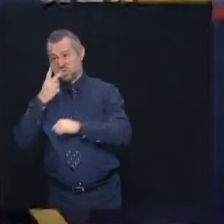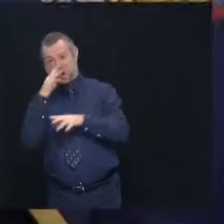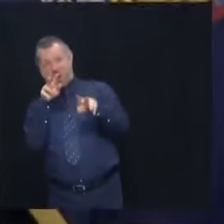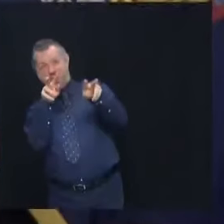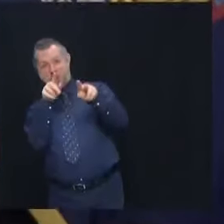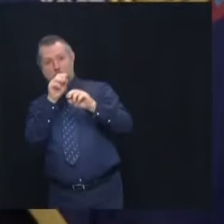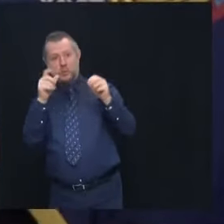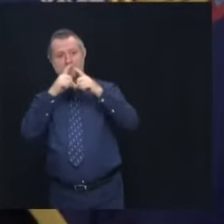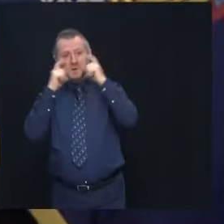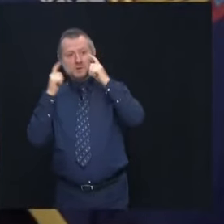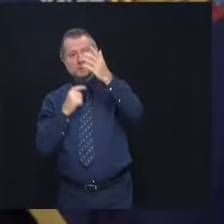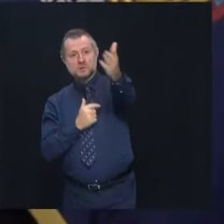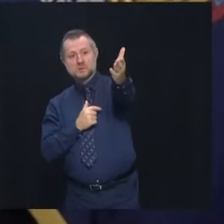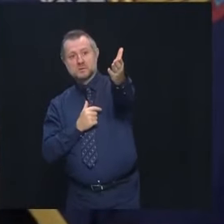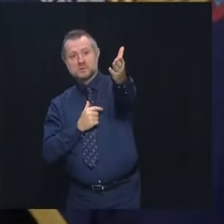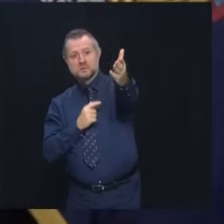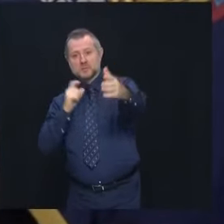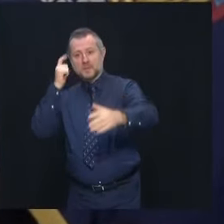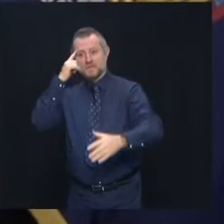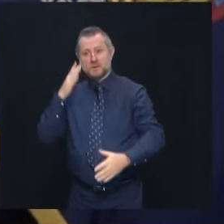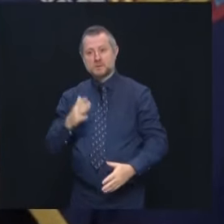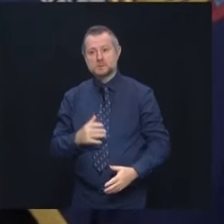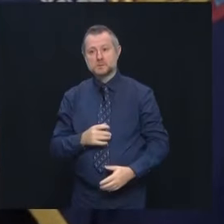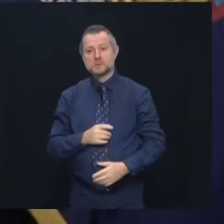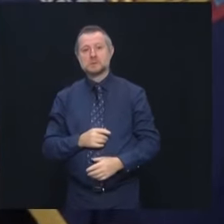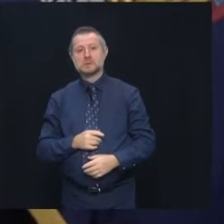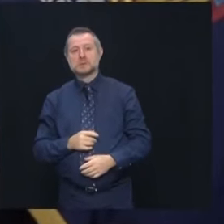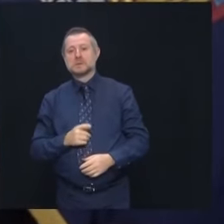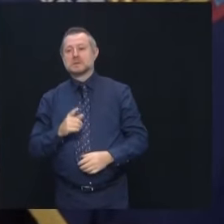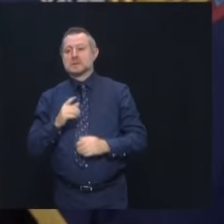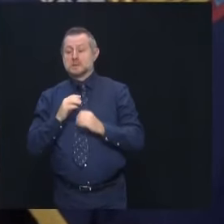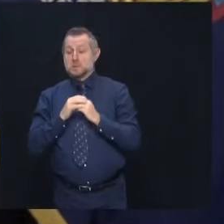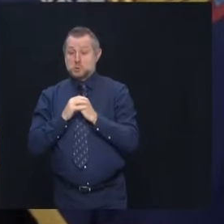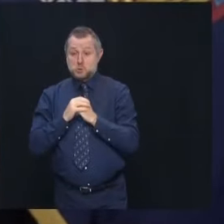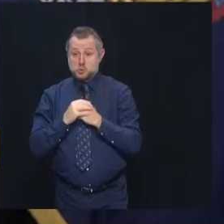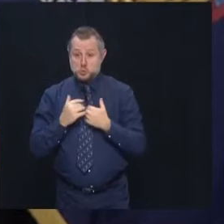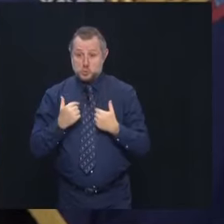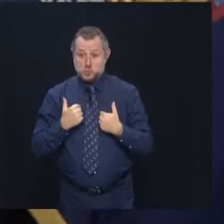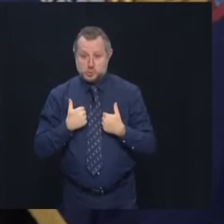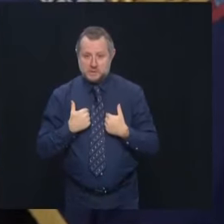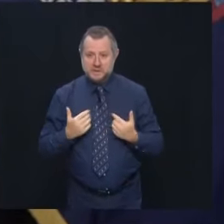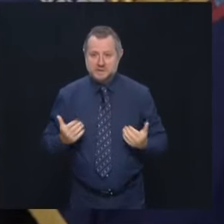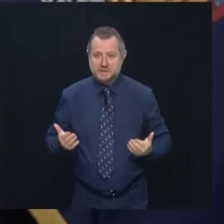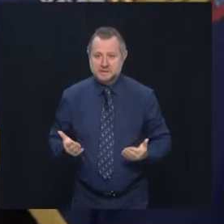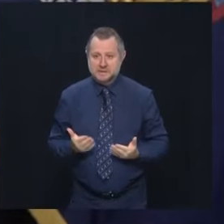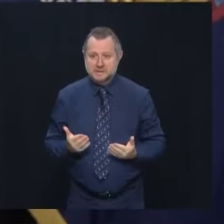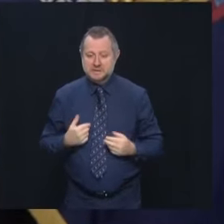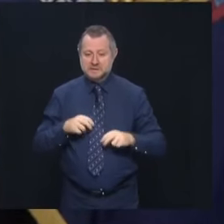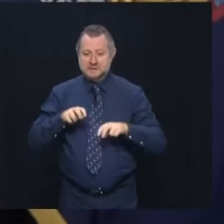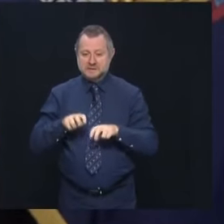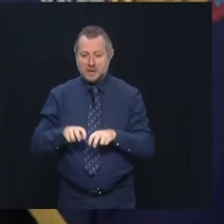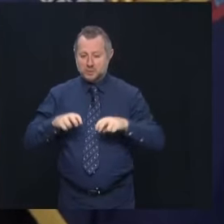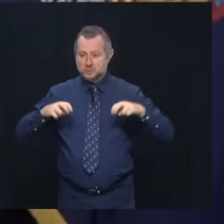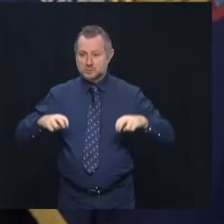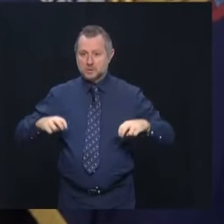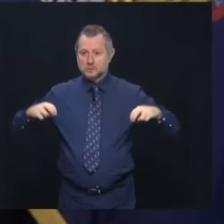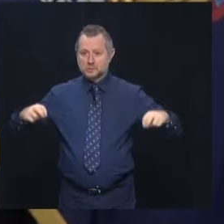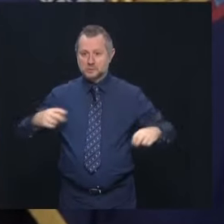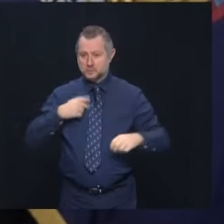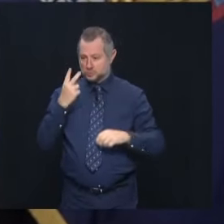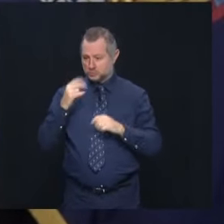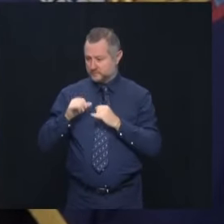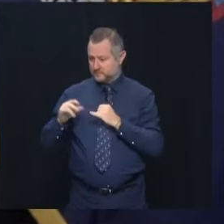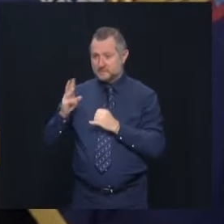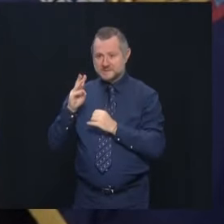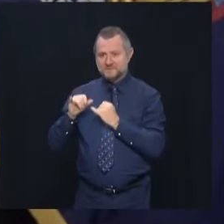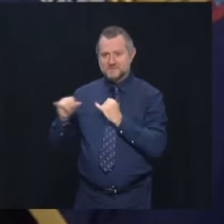without masks. We have sat in these seats 6 feet apart, socially distanced, without